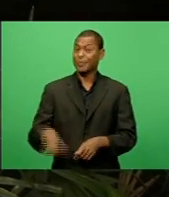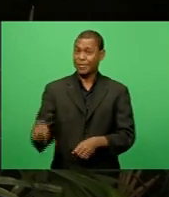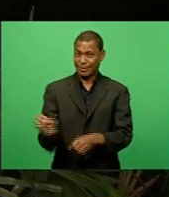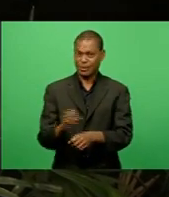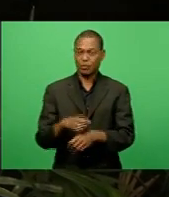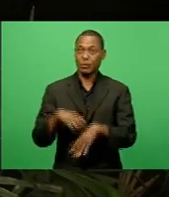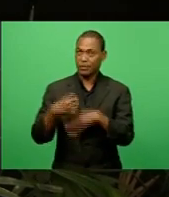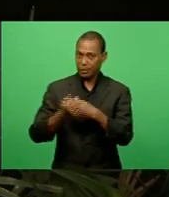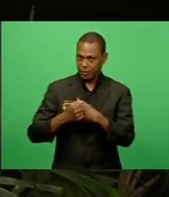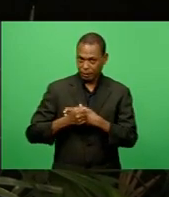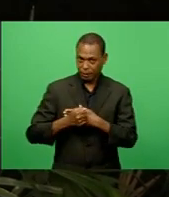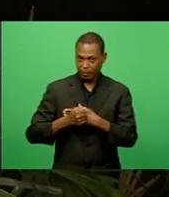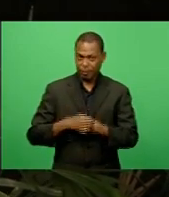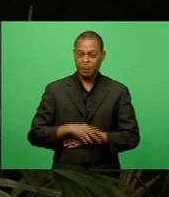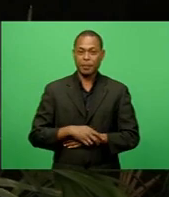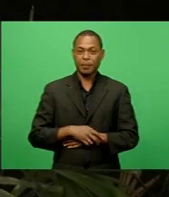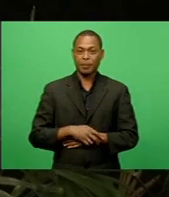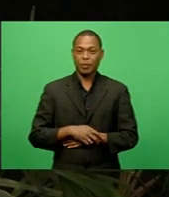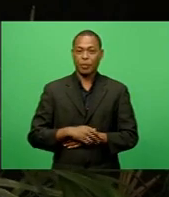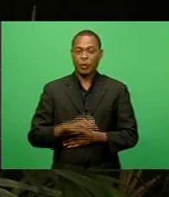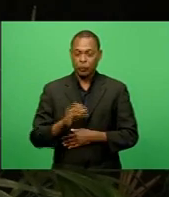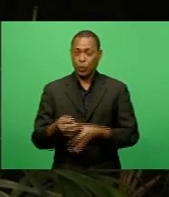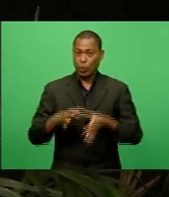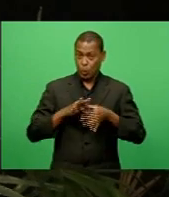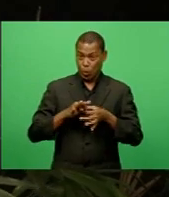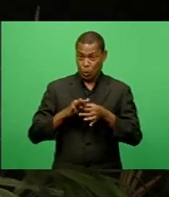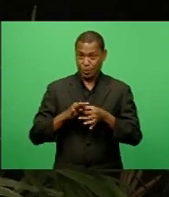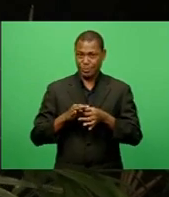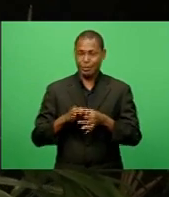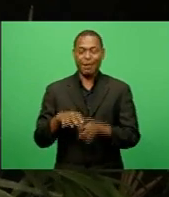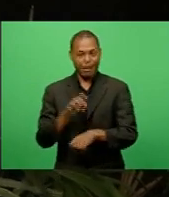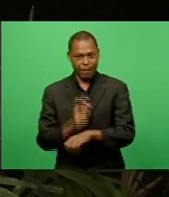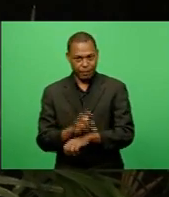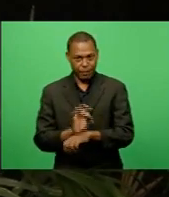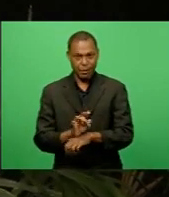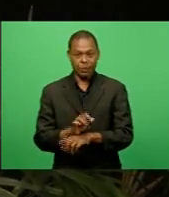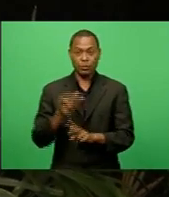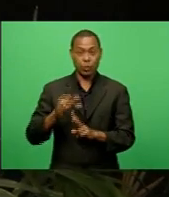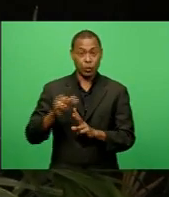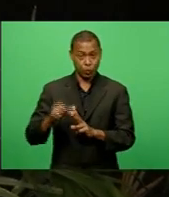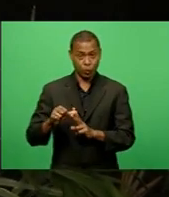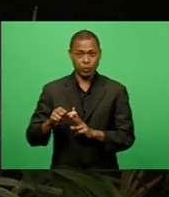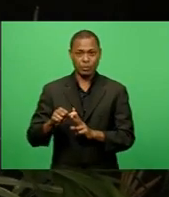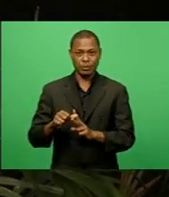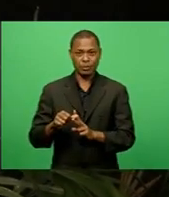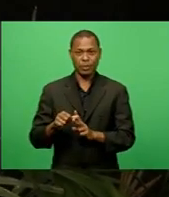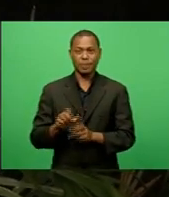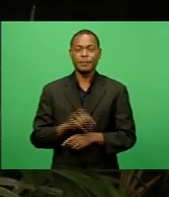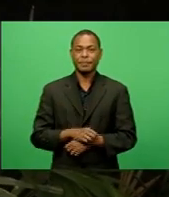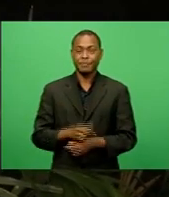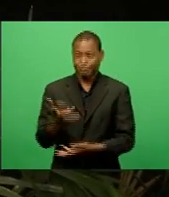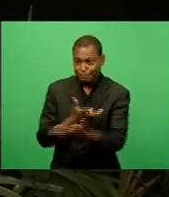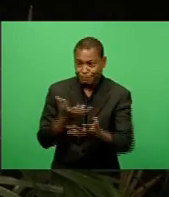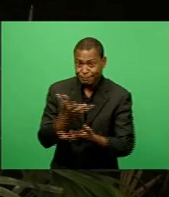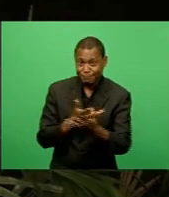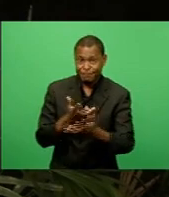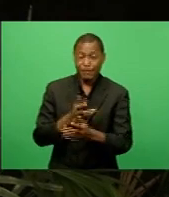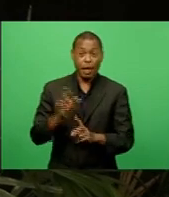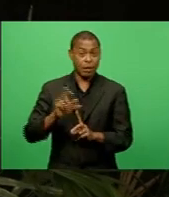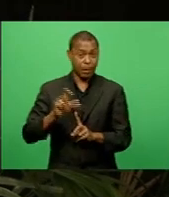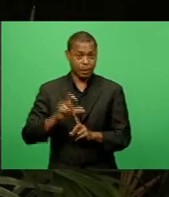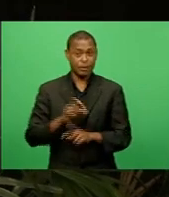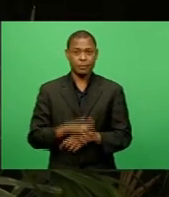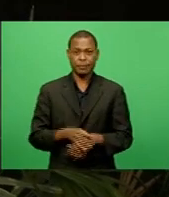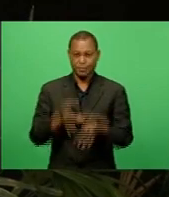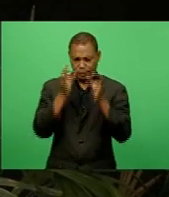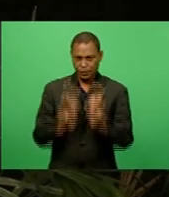Now, ship owners are also being advised to liaise with their ship masters, exercise good judgment so that